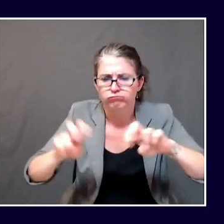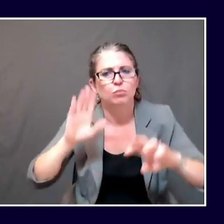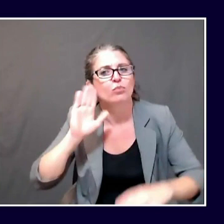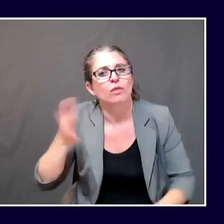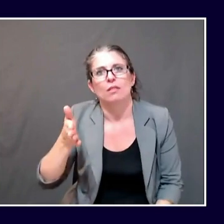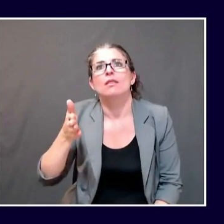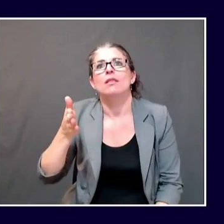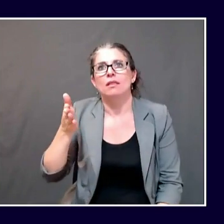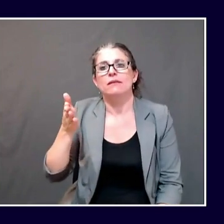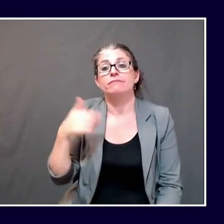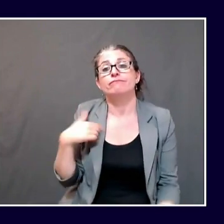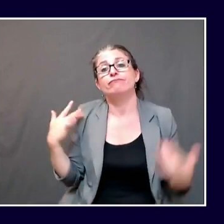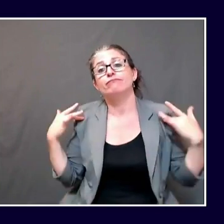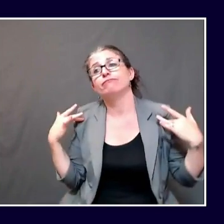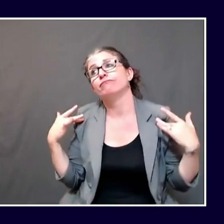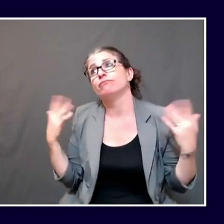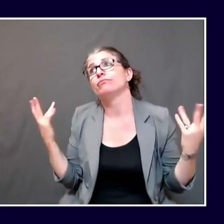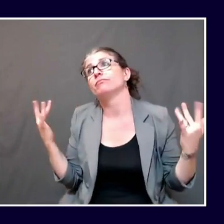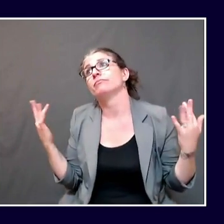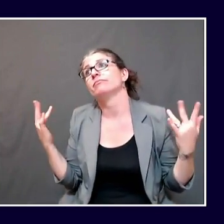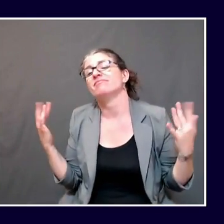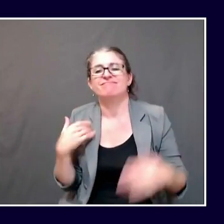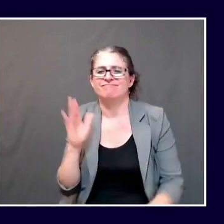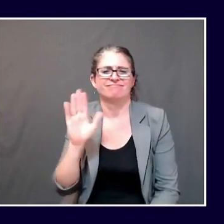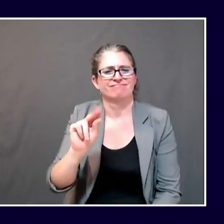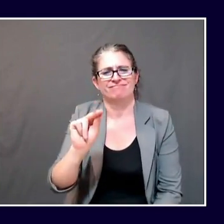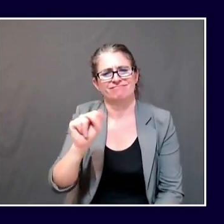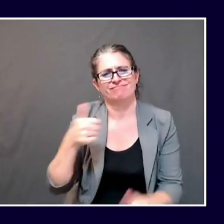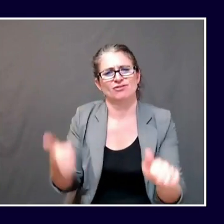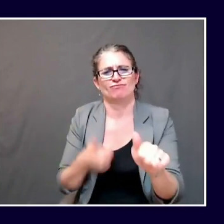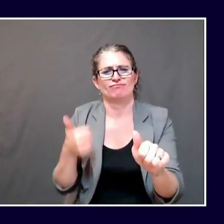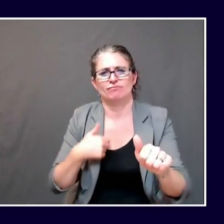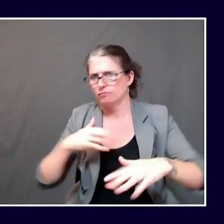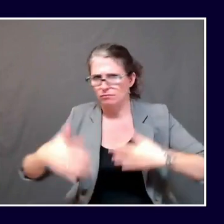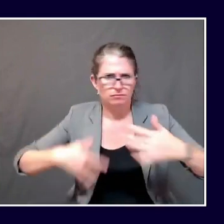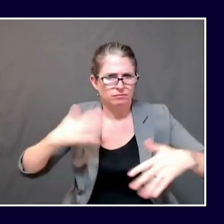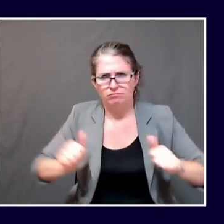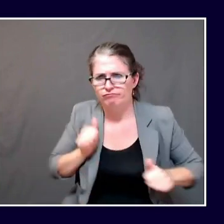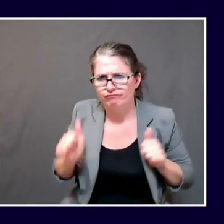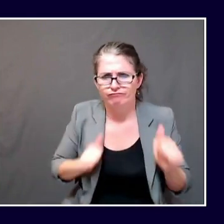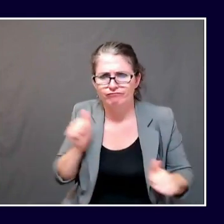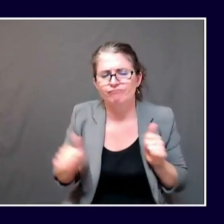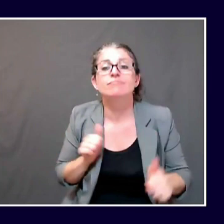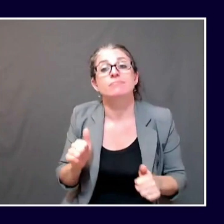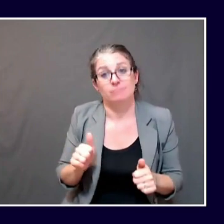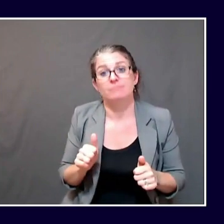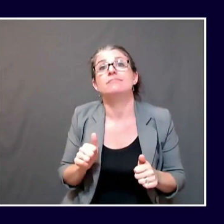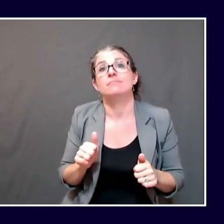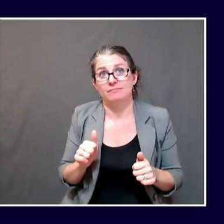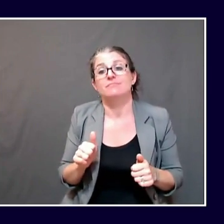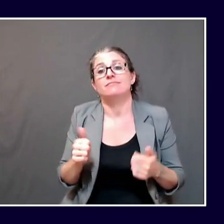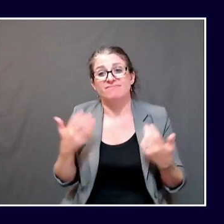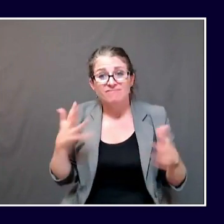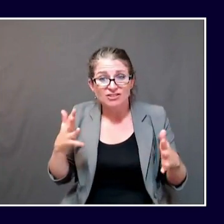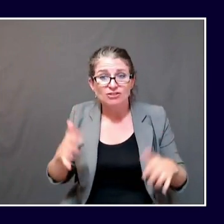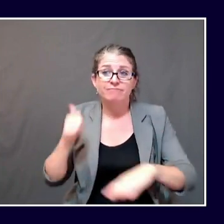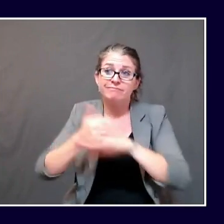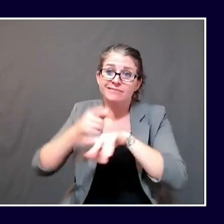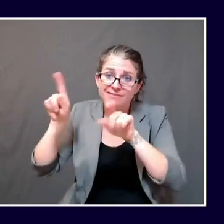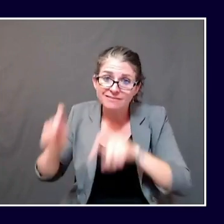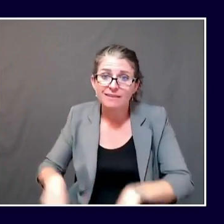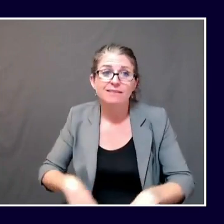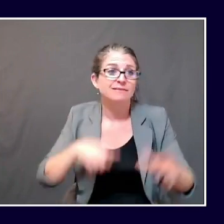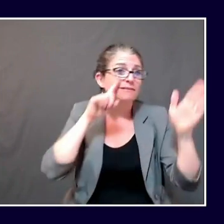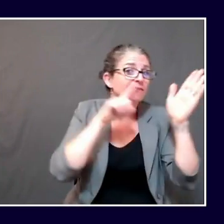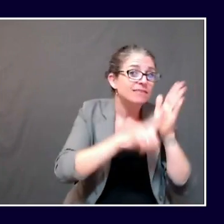department. We're still arranging for testing. We're still doing contact tracing. We're still putting mitigation and isolation measures in place. We're not